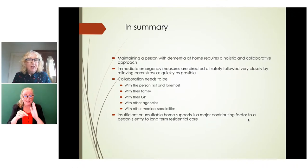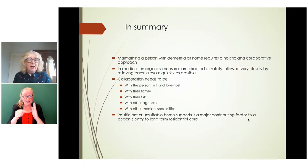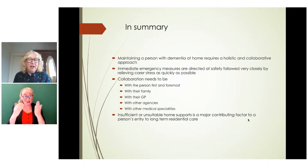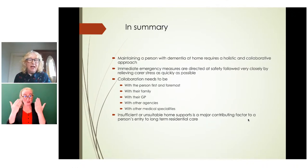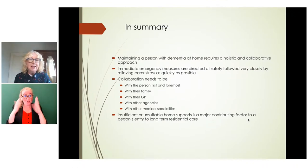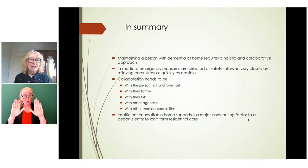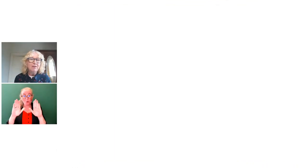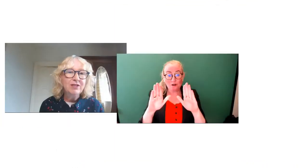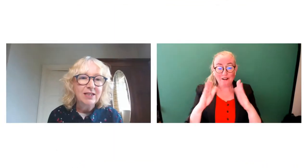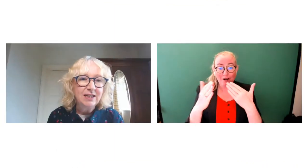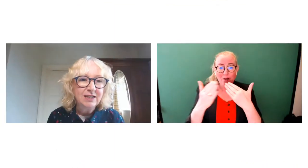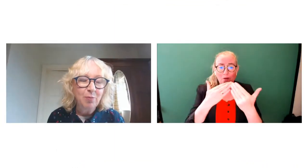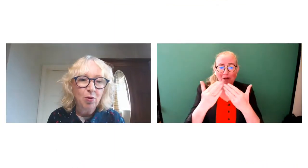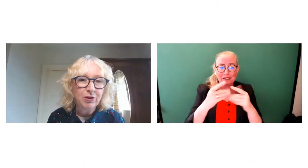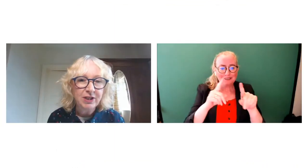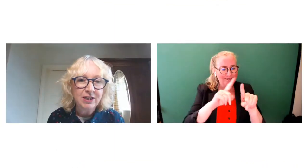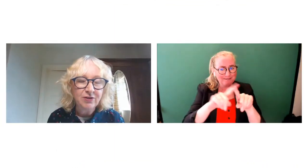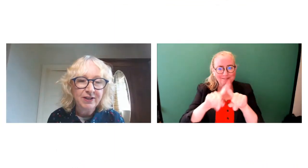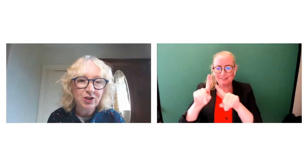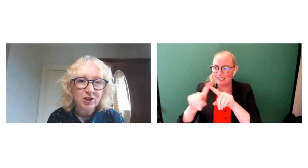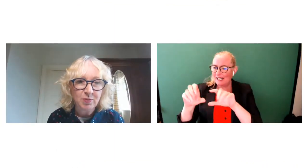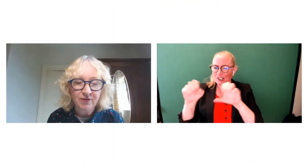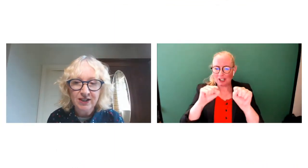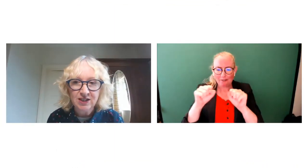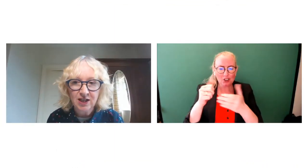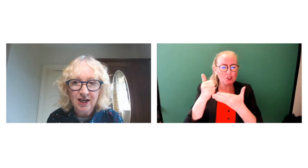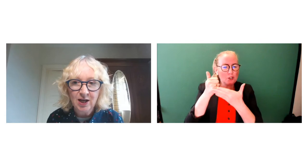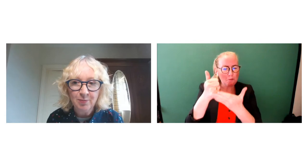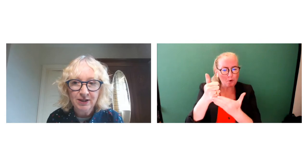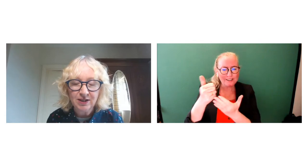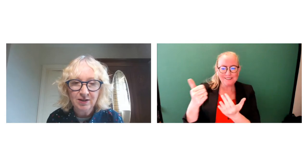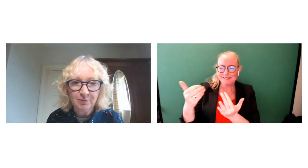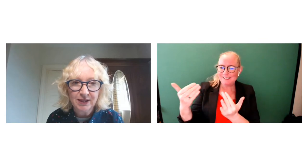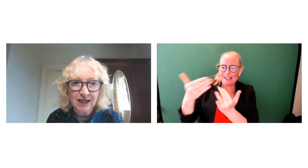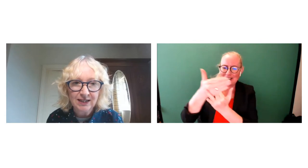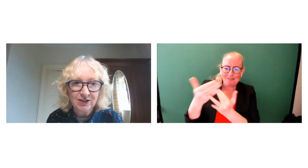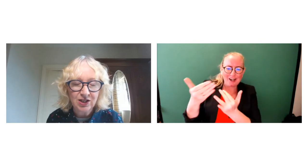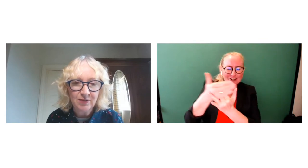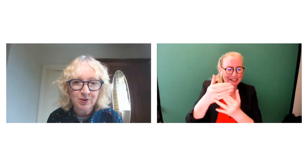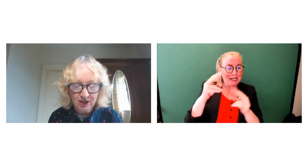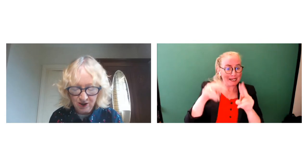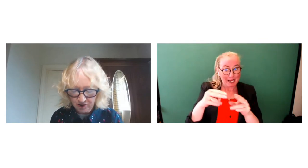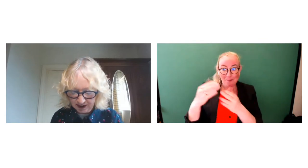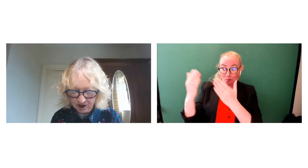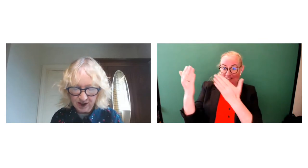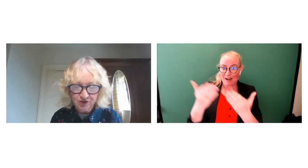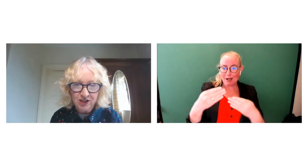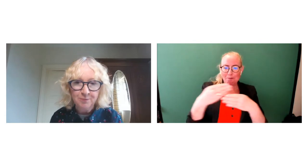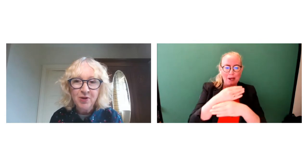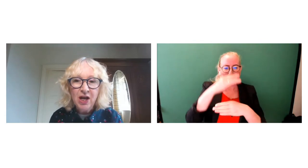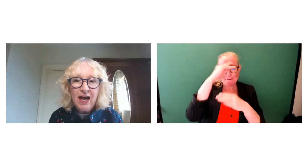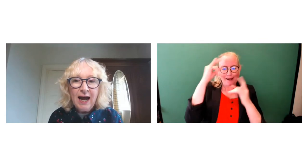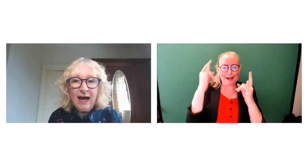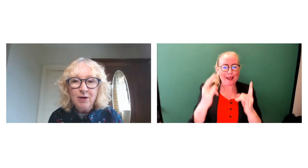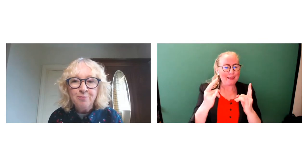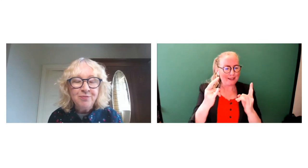of services and supports and interventions provided by the mental health team, Psychiatry of Later Life